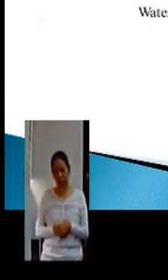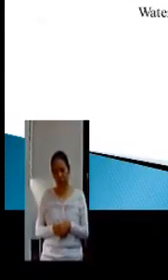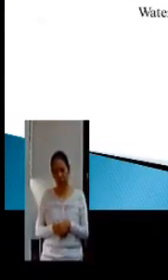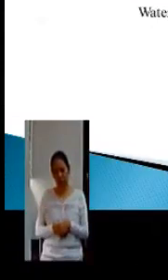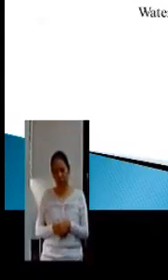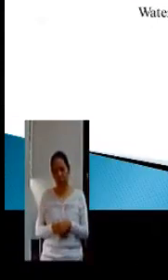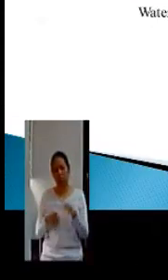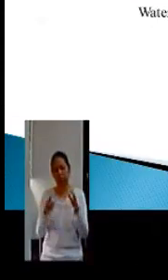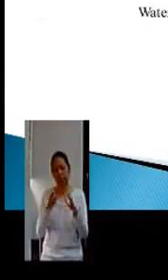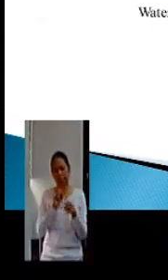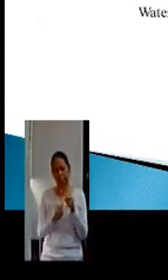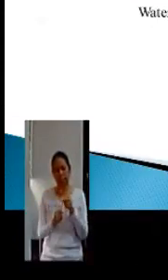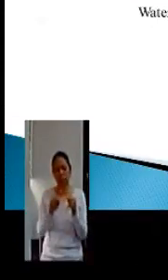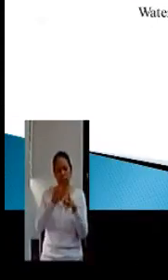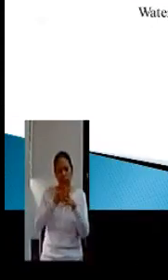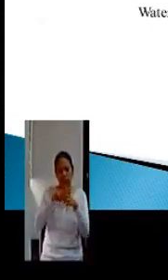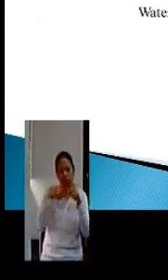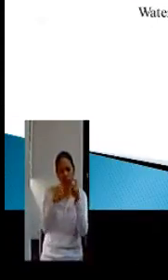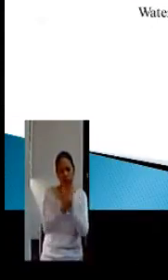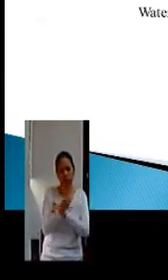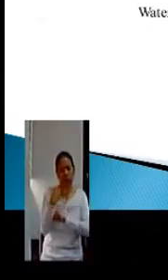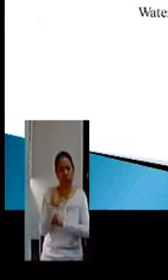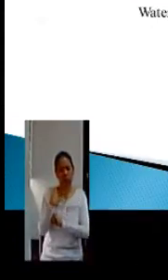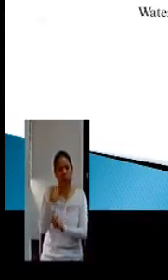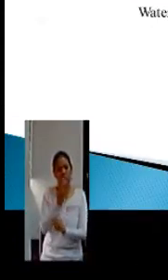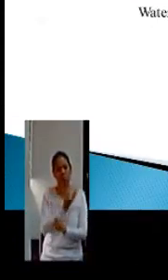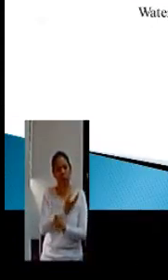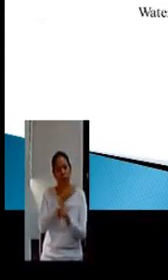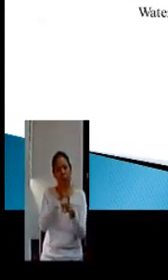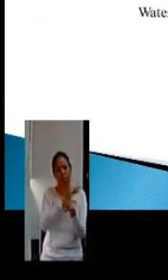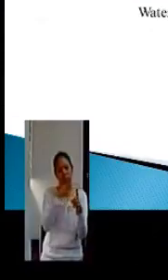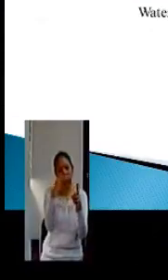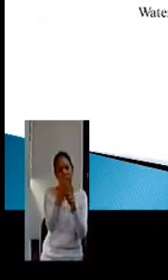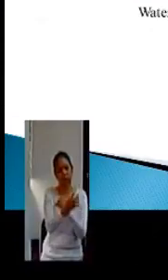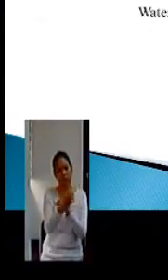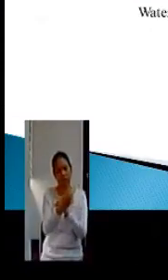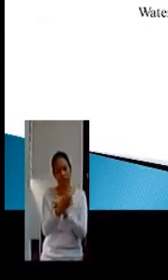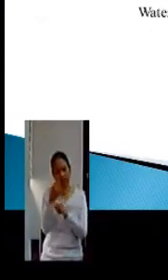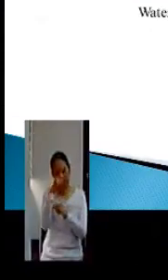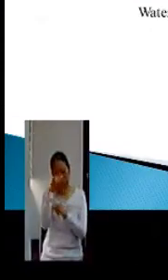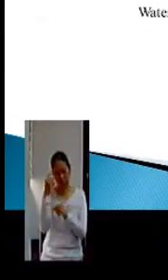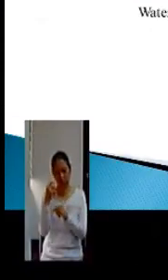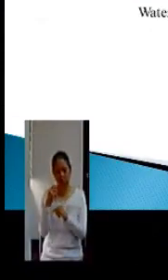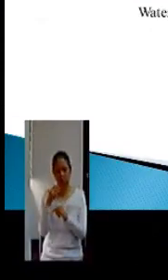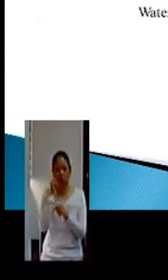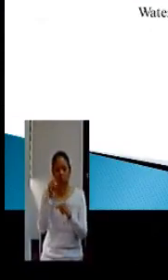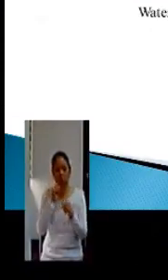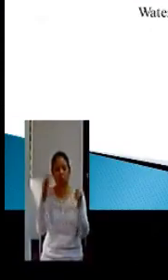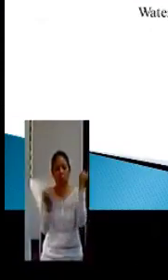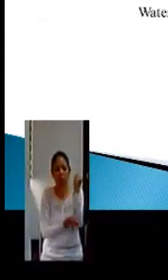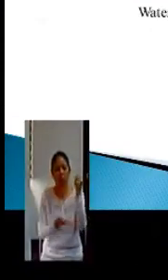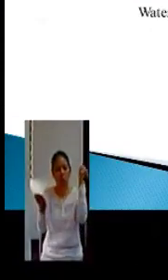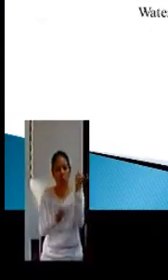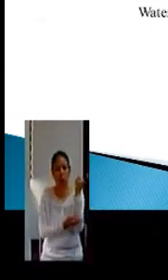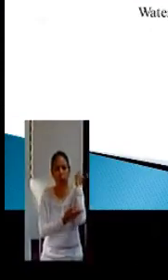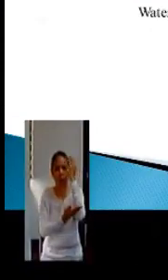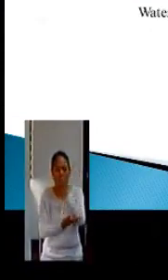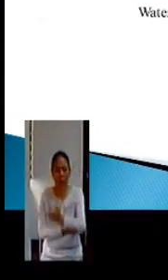iiba na rin yung ano namin sa ecology namin kasi putol kami ng putol ng